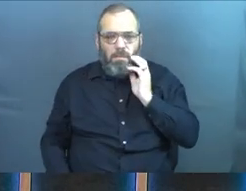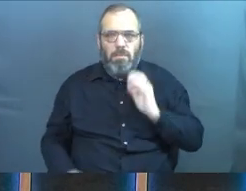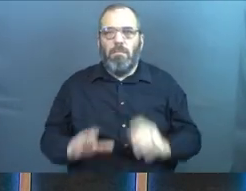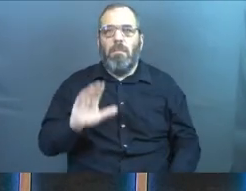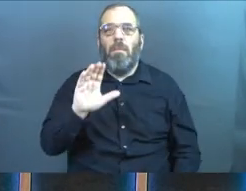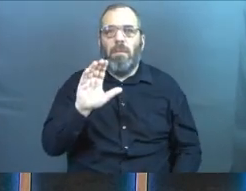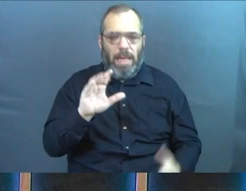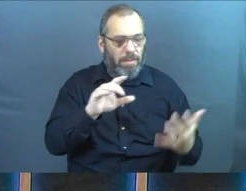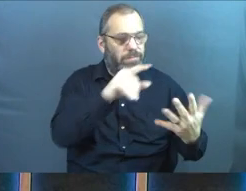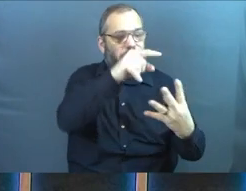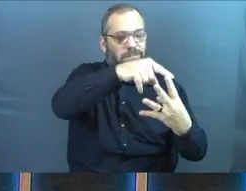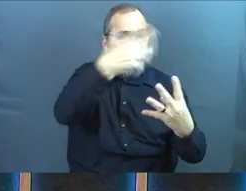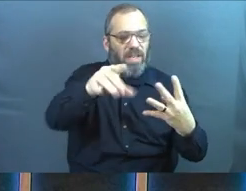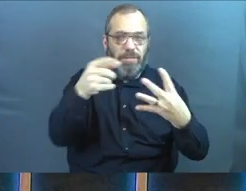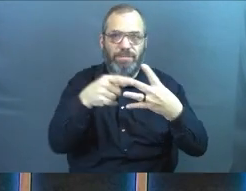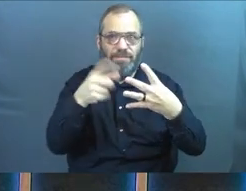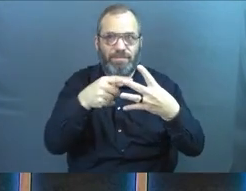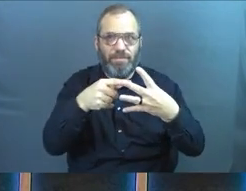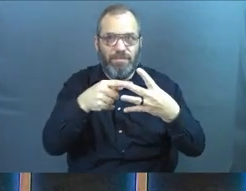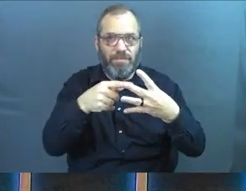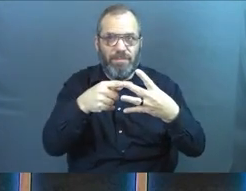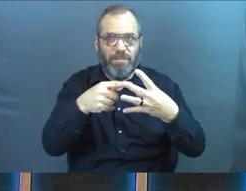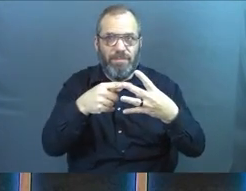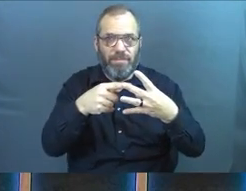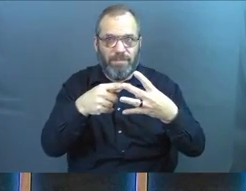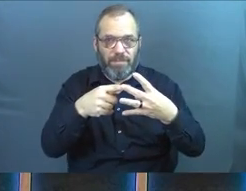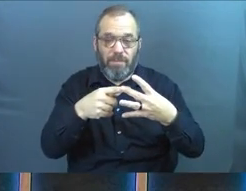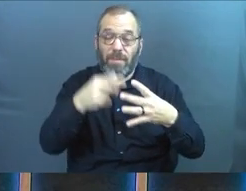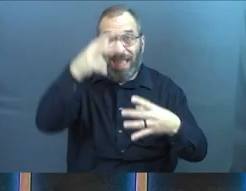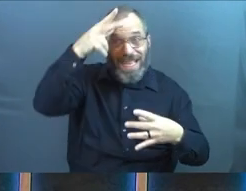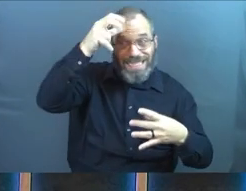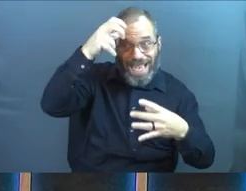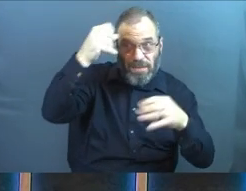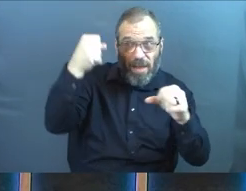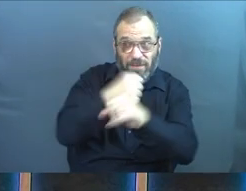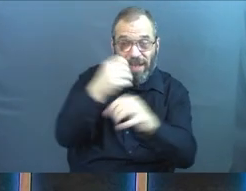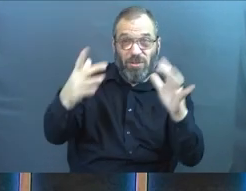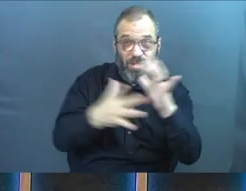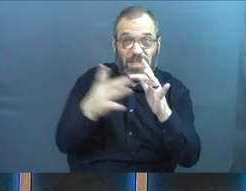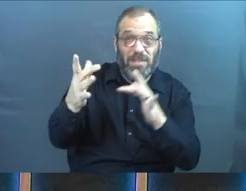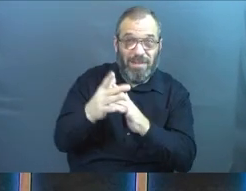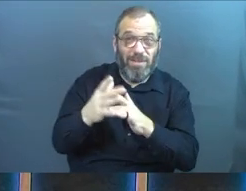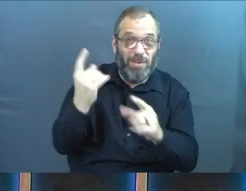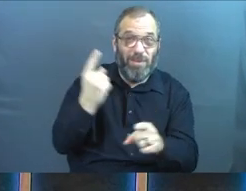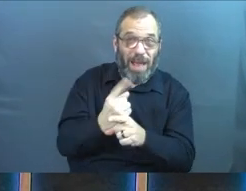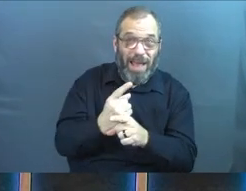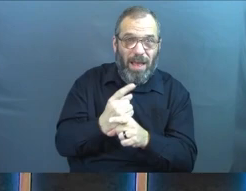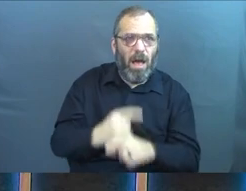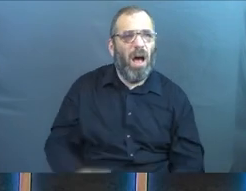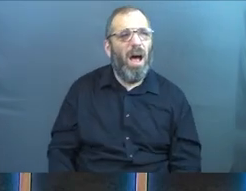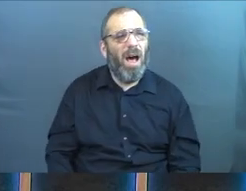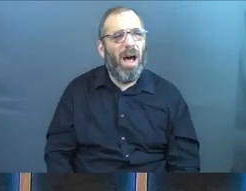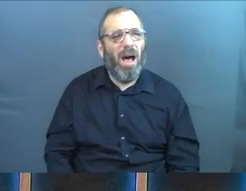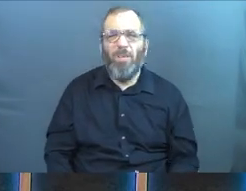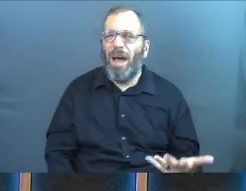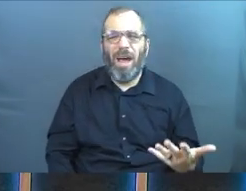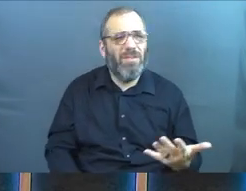Act 2, Satan fights Jesus. Yeah, it doesn't go so well for him. It's kind of ruining the ending for